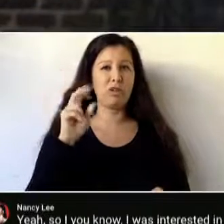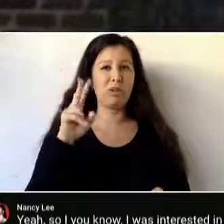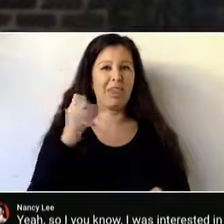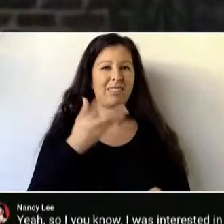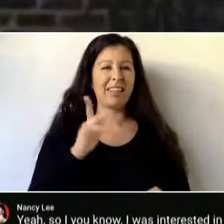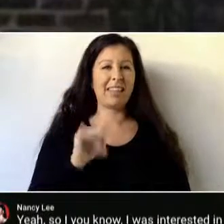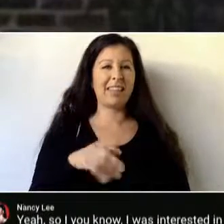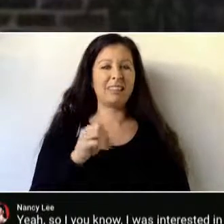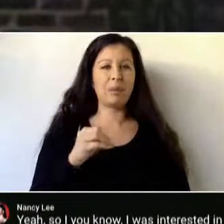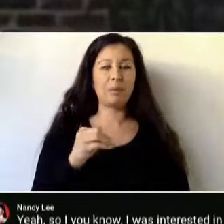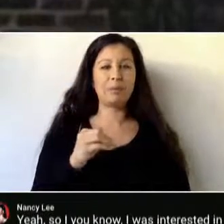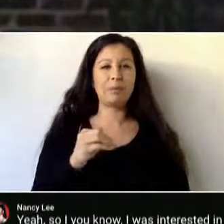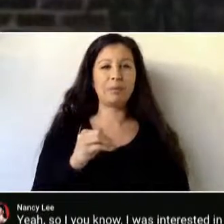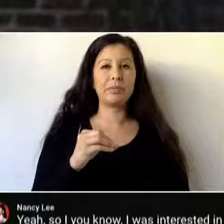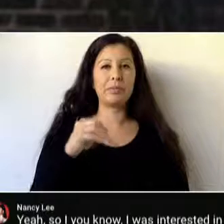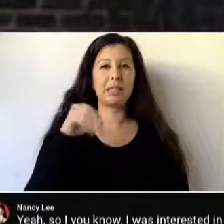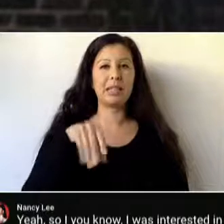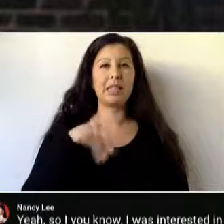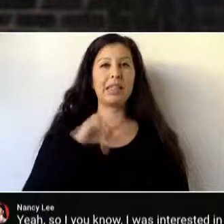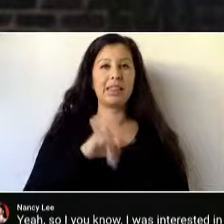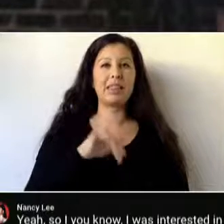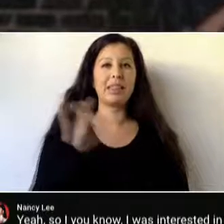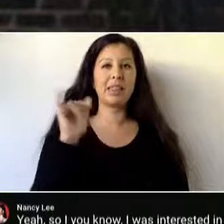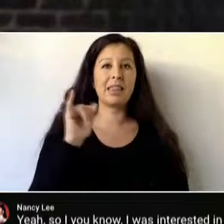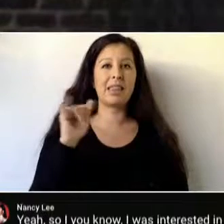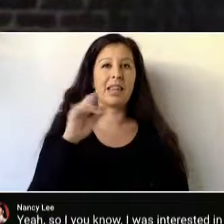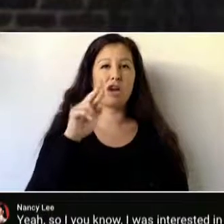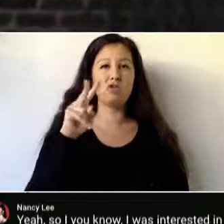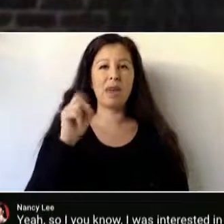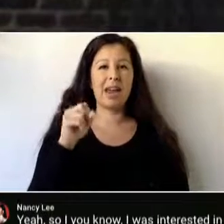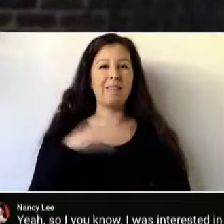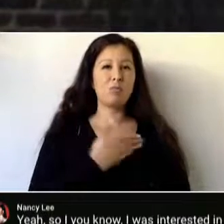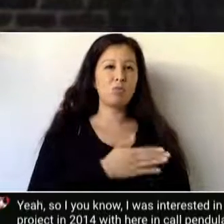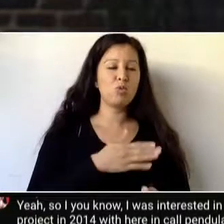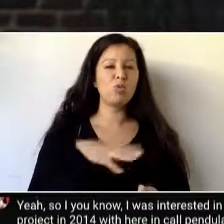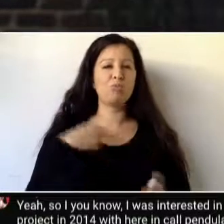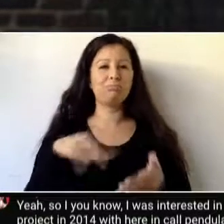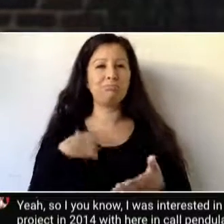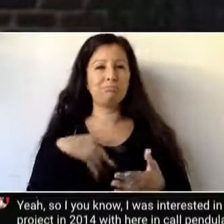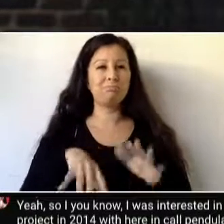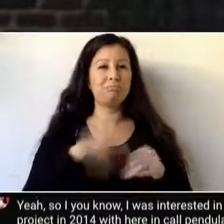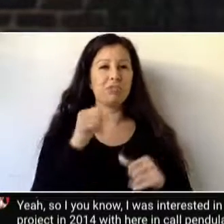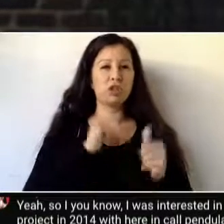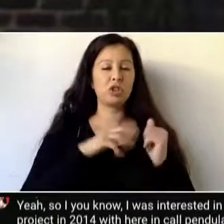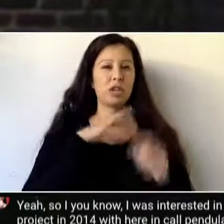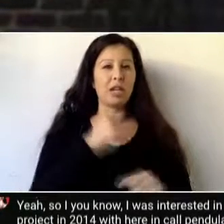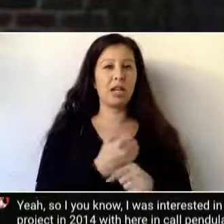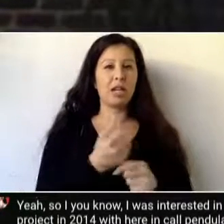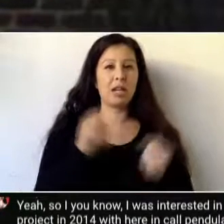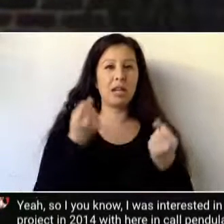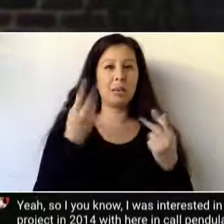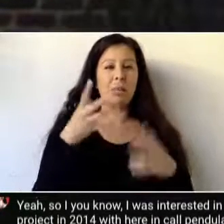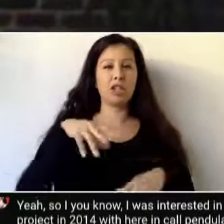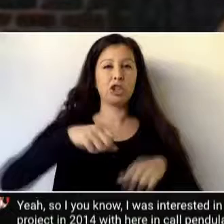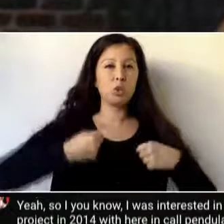that. So within that, kind of like doing raves and things like that, I did a show where I installed a bunch of